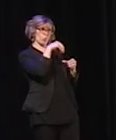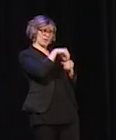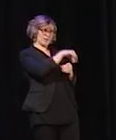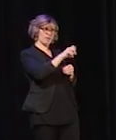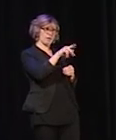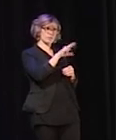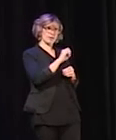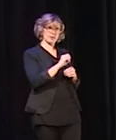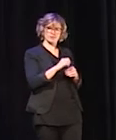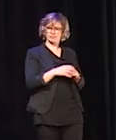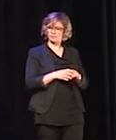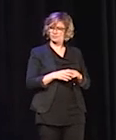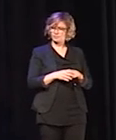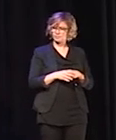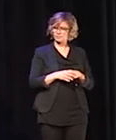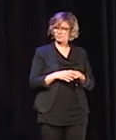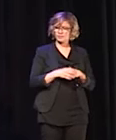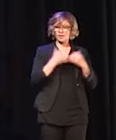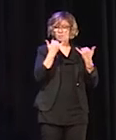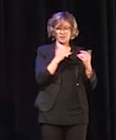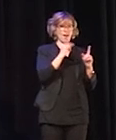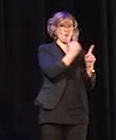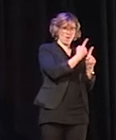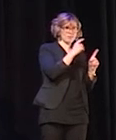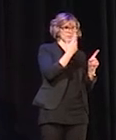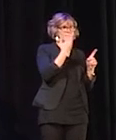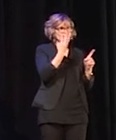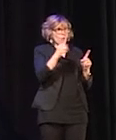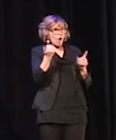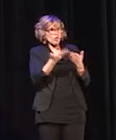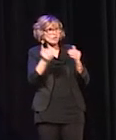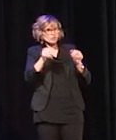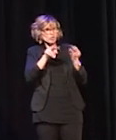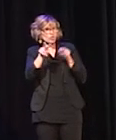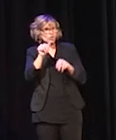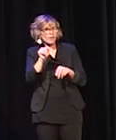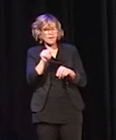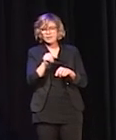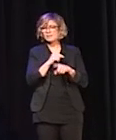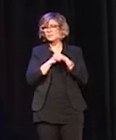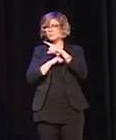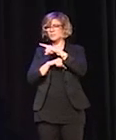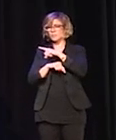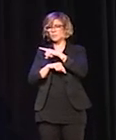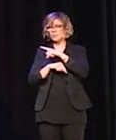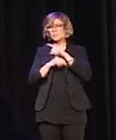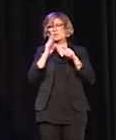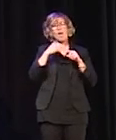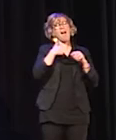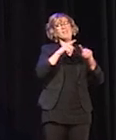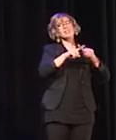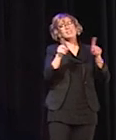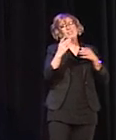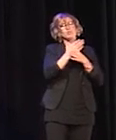person. So what about if you have four things here? And so something to recognize, there's a difference between looking